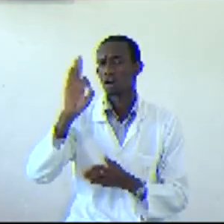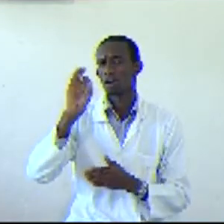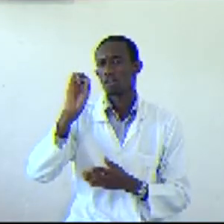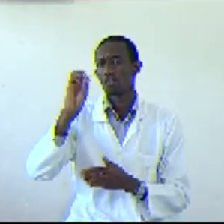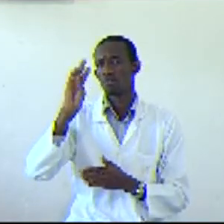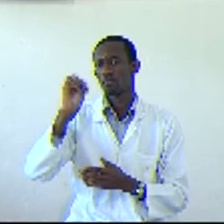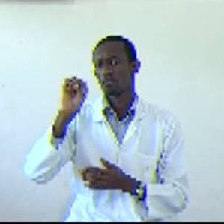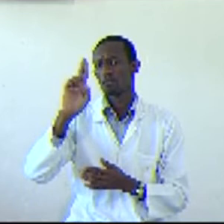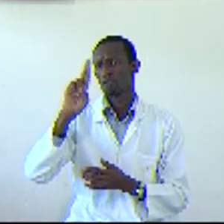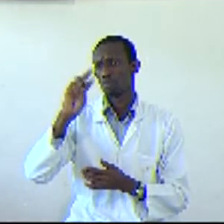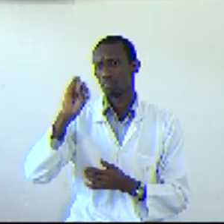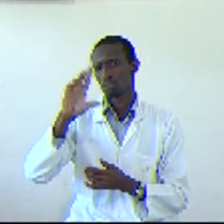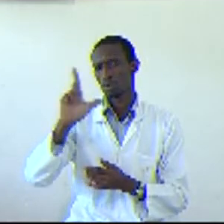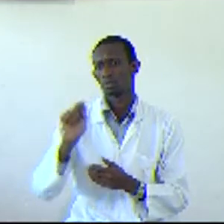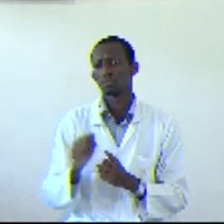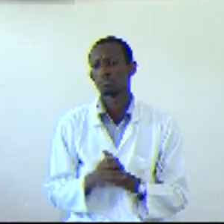formula,